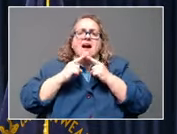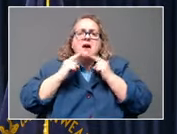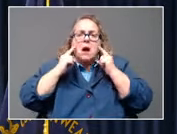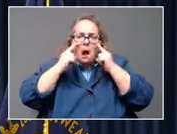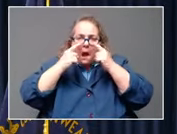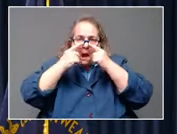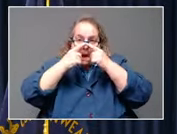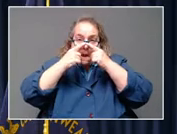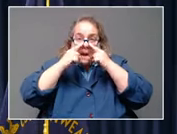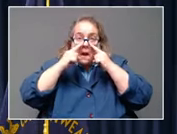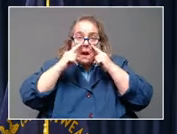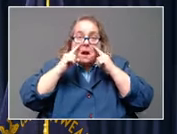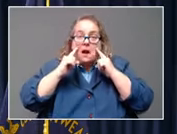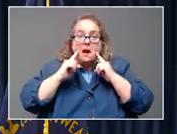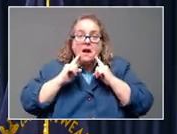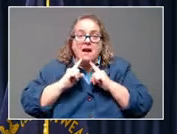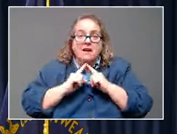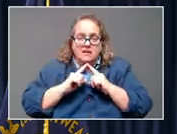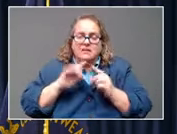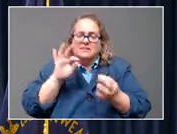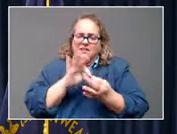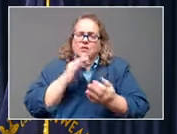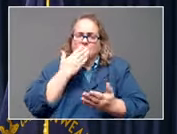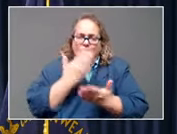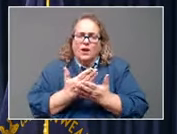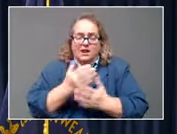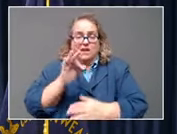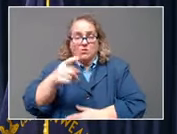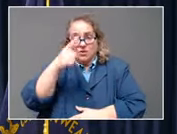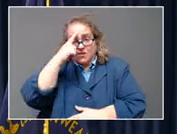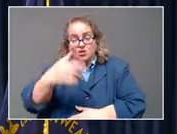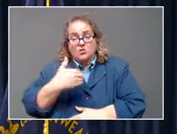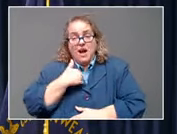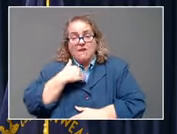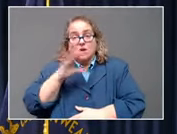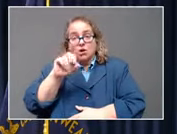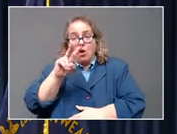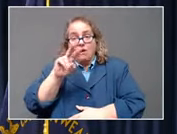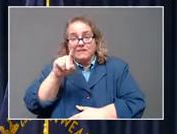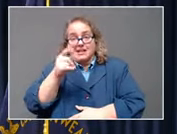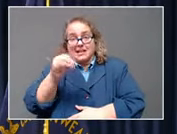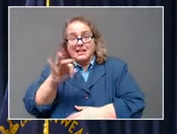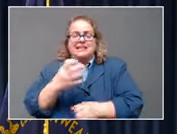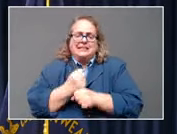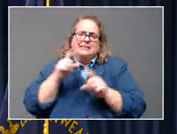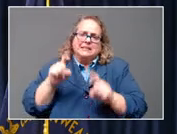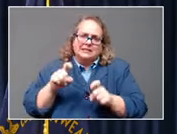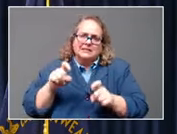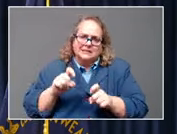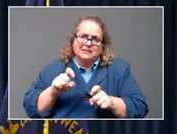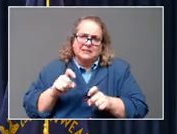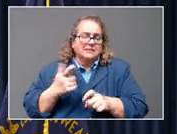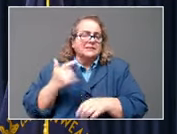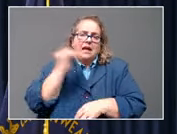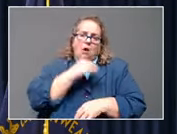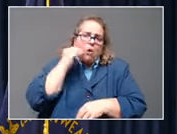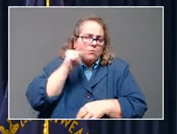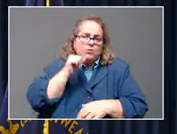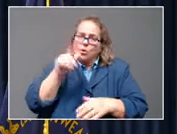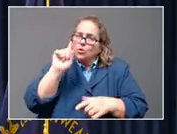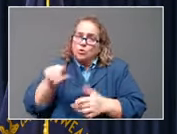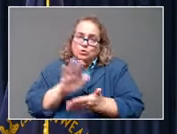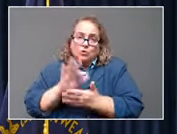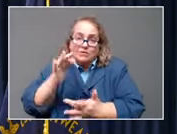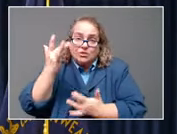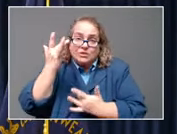etc. If you think you have COVID-19, please get tested. We're all fed up with COVID-19 and ready to put this pandemic in the